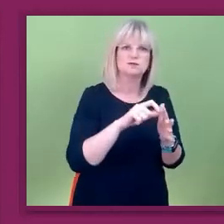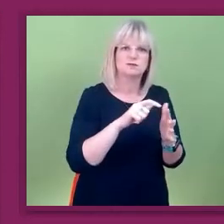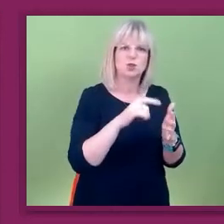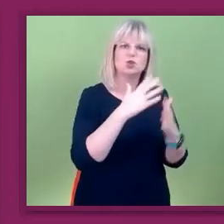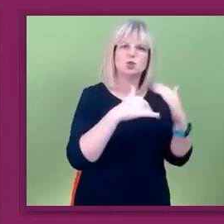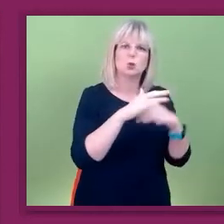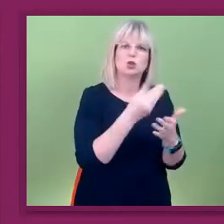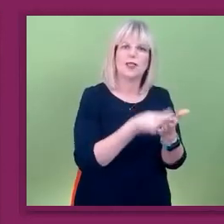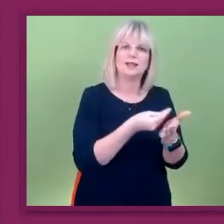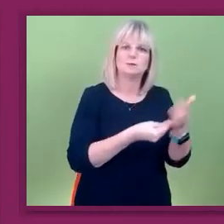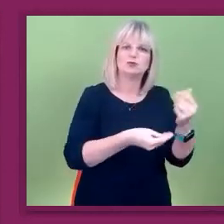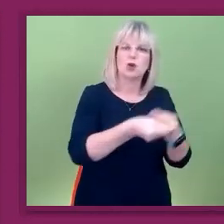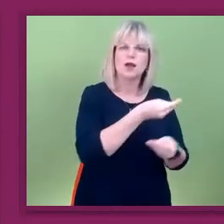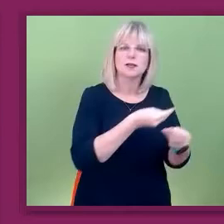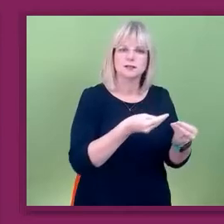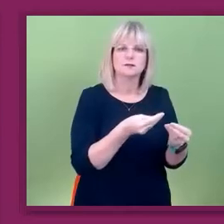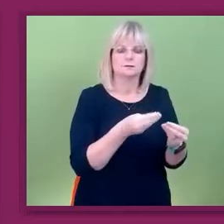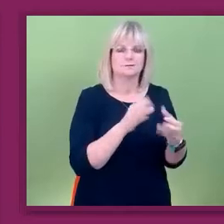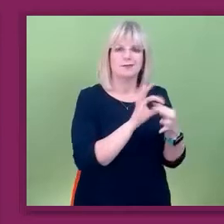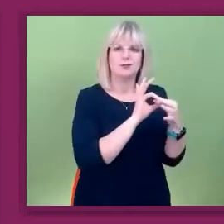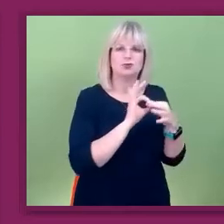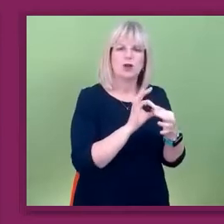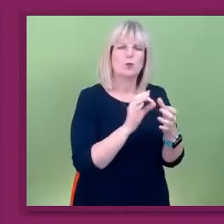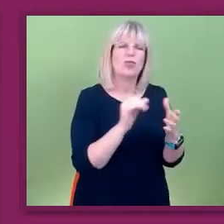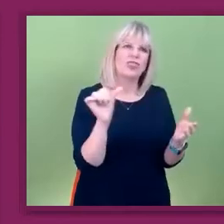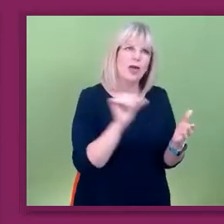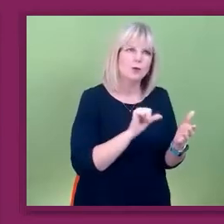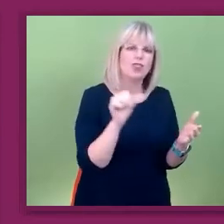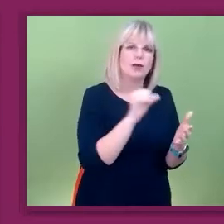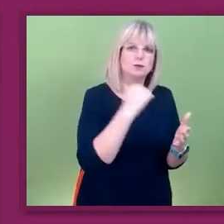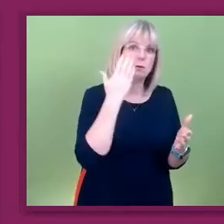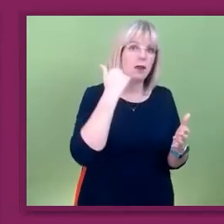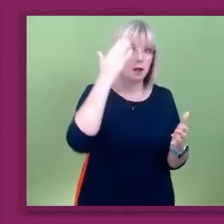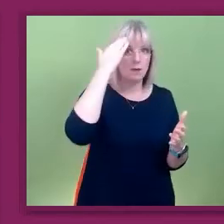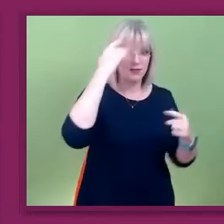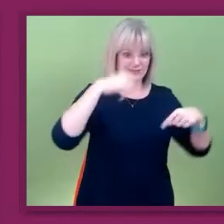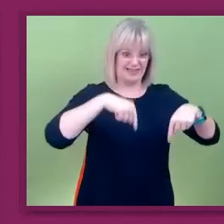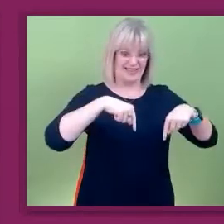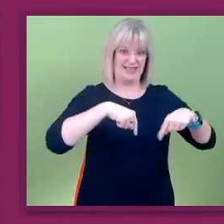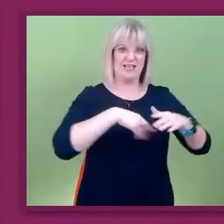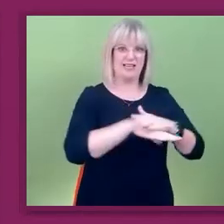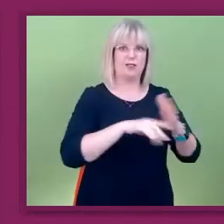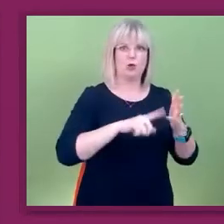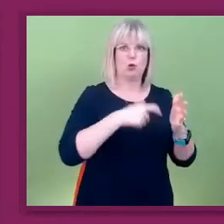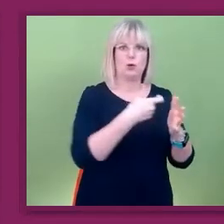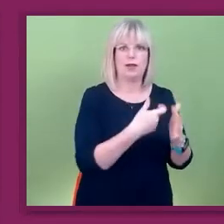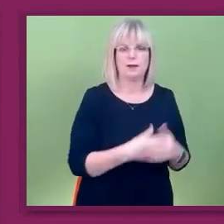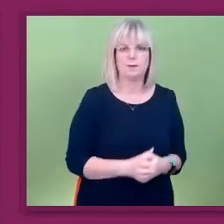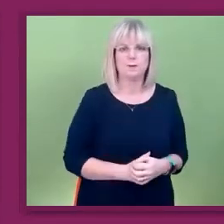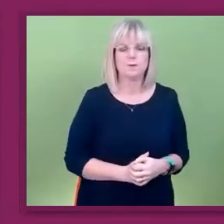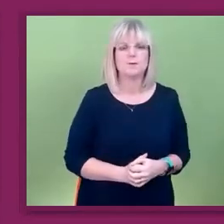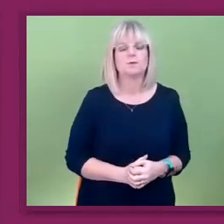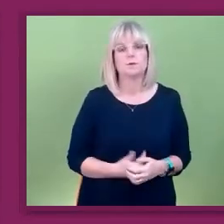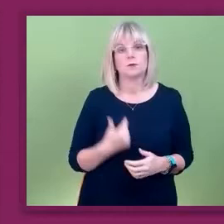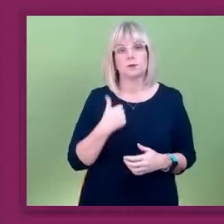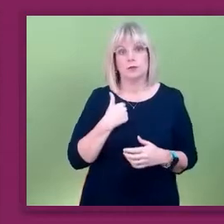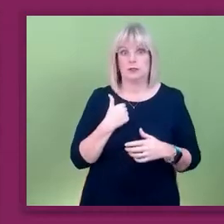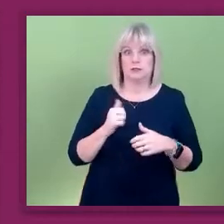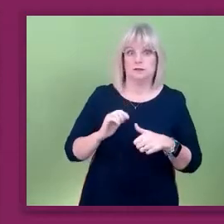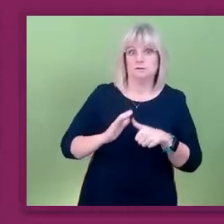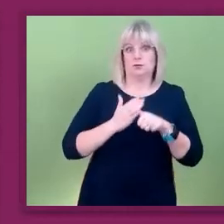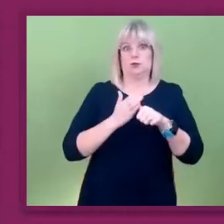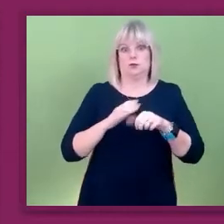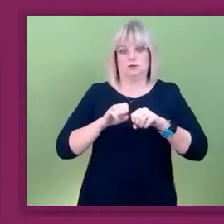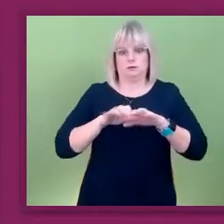events interacting with thousands of Black mothers here in the UK. We pioneered last year the UK's first